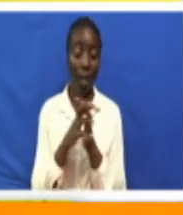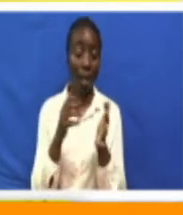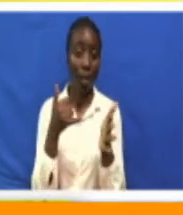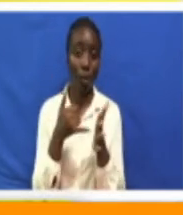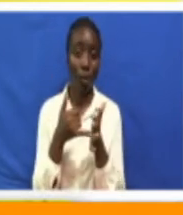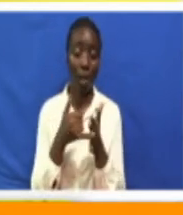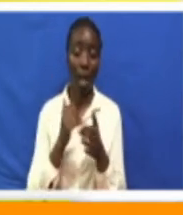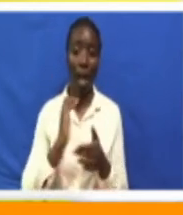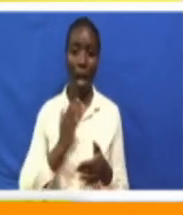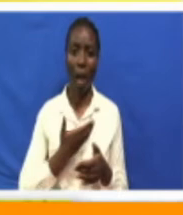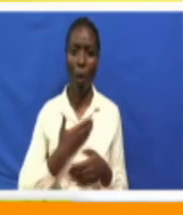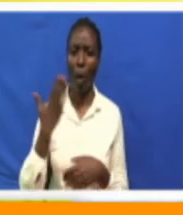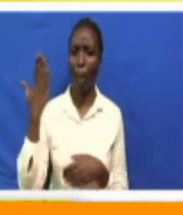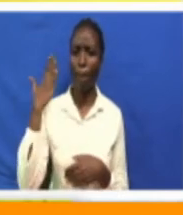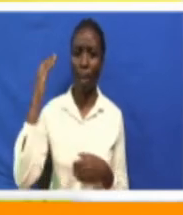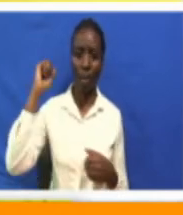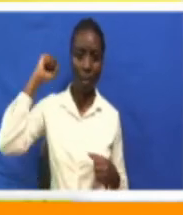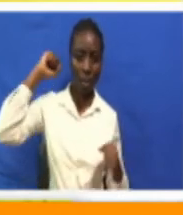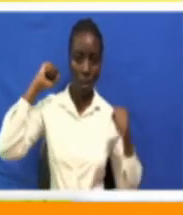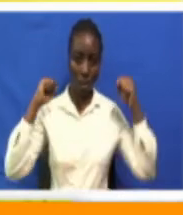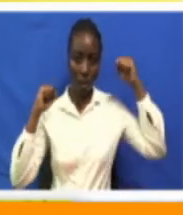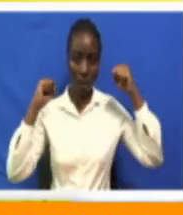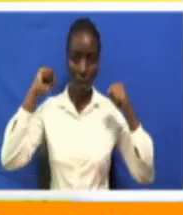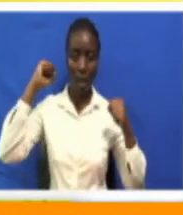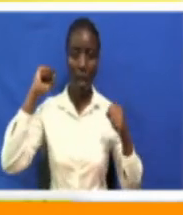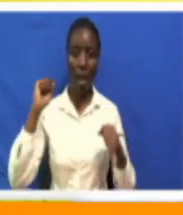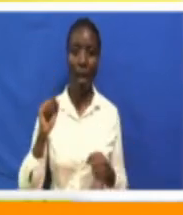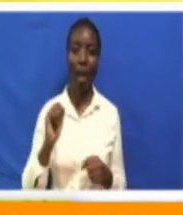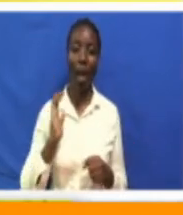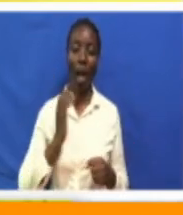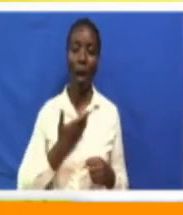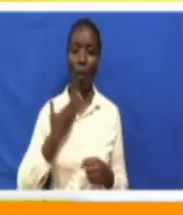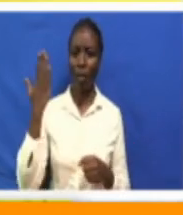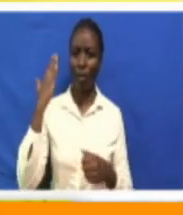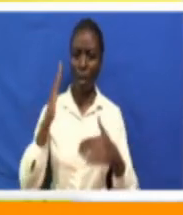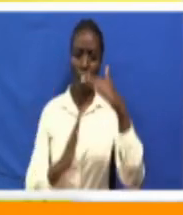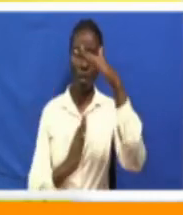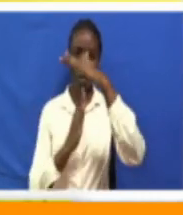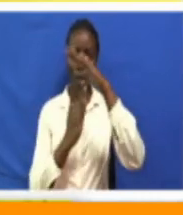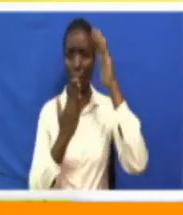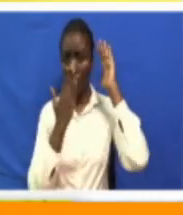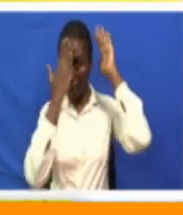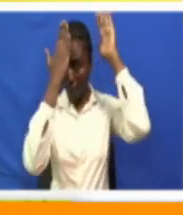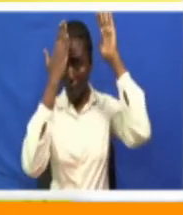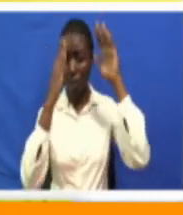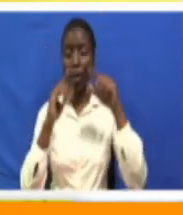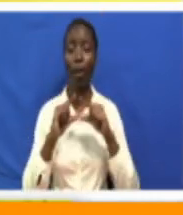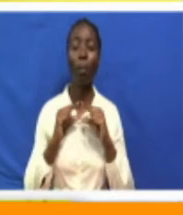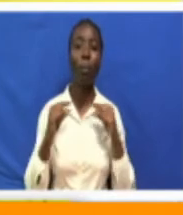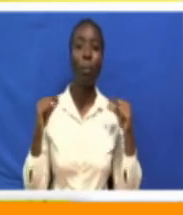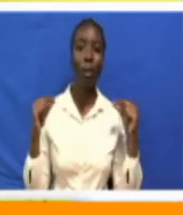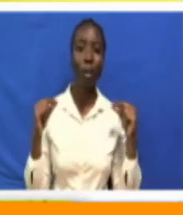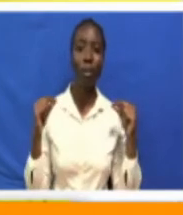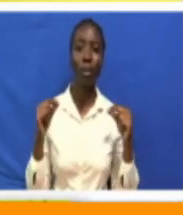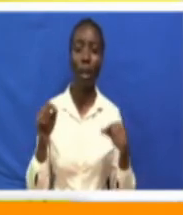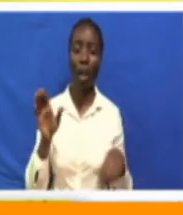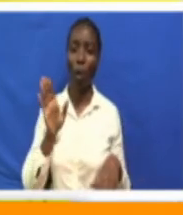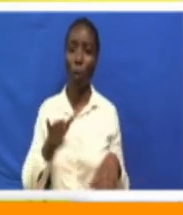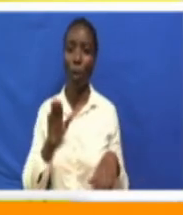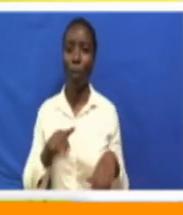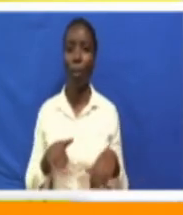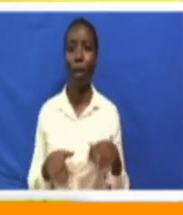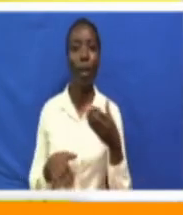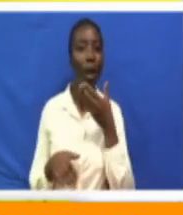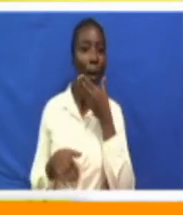our past Shepherds our former archbishops priests men and women